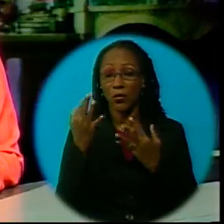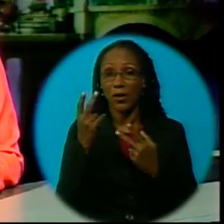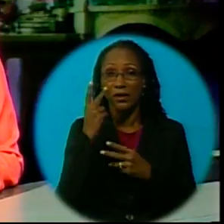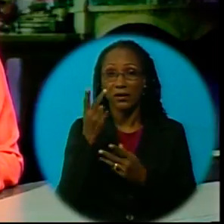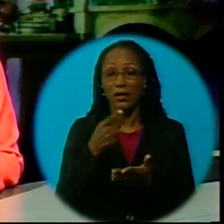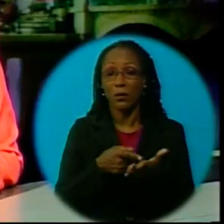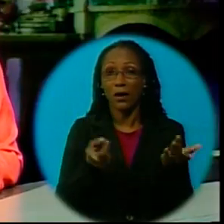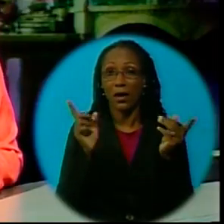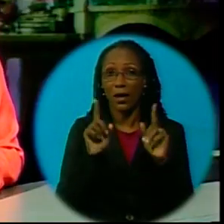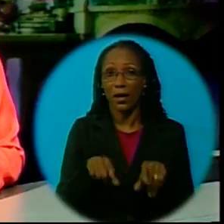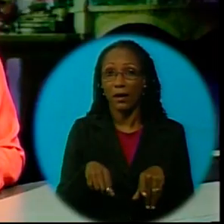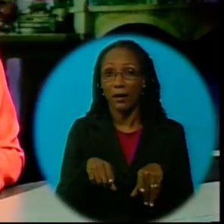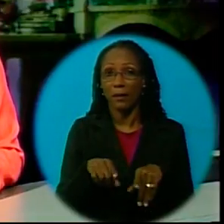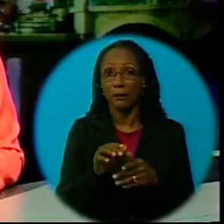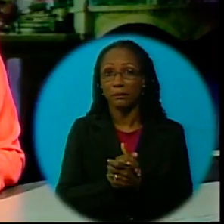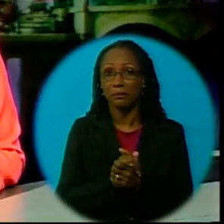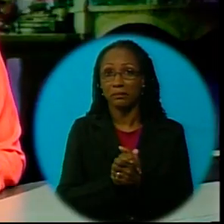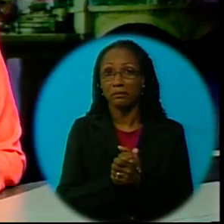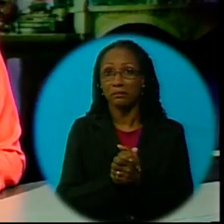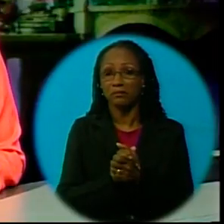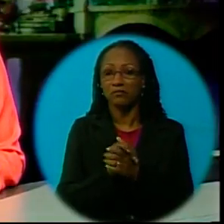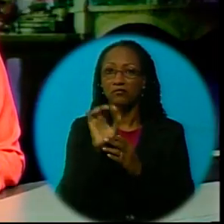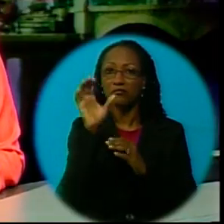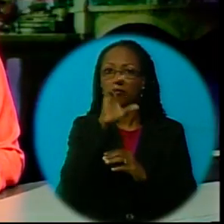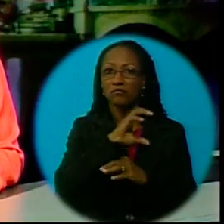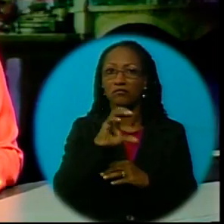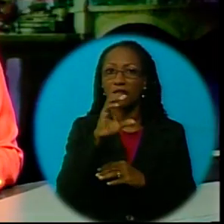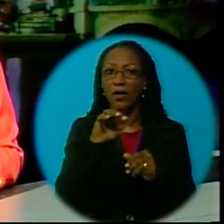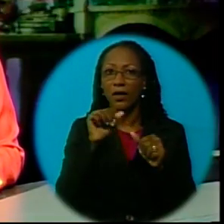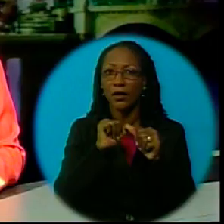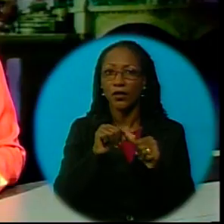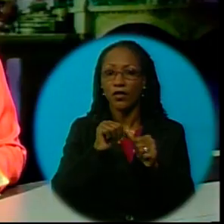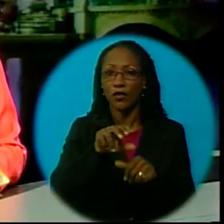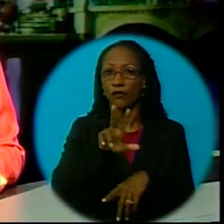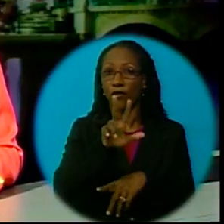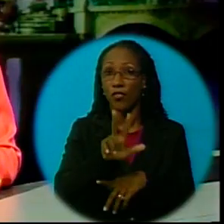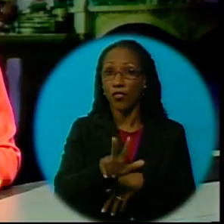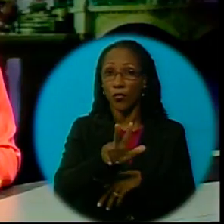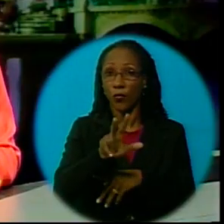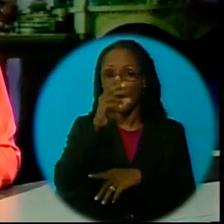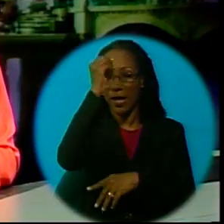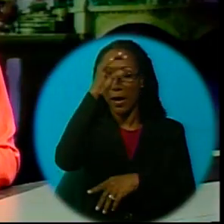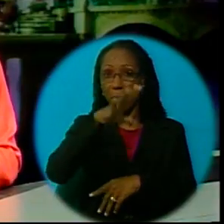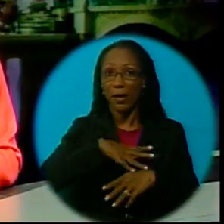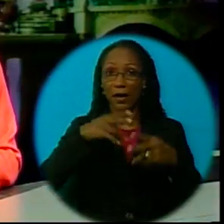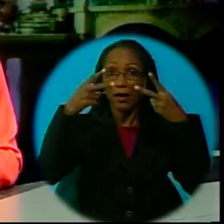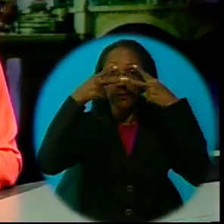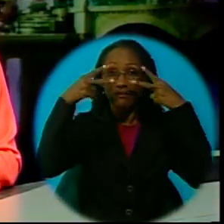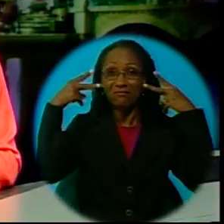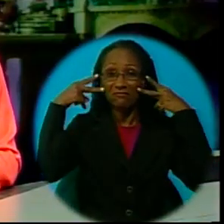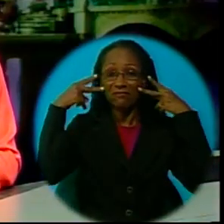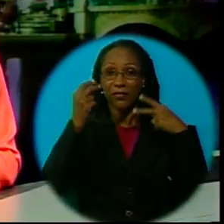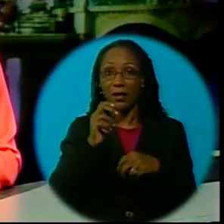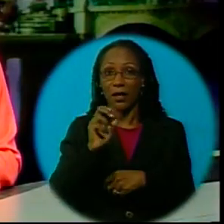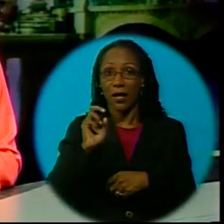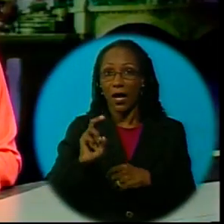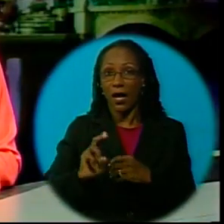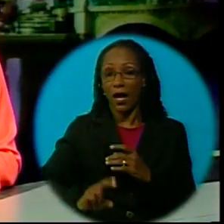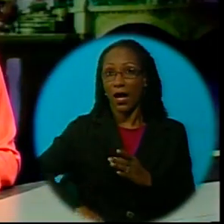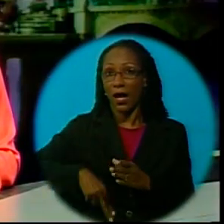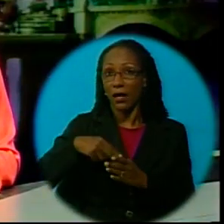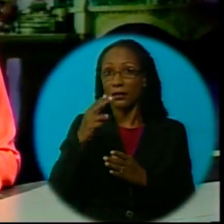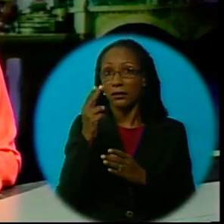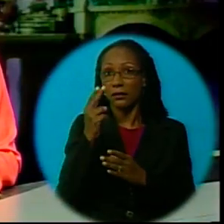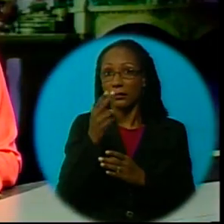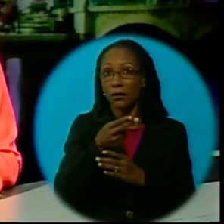death. The search continues for 3 armed masked men who reportedly robbed the Esso Paynes Bay